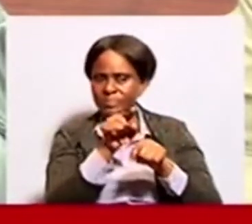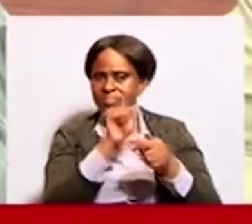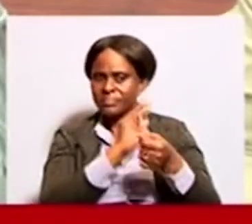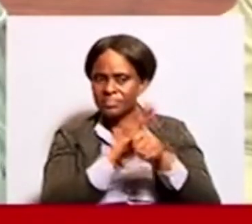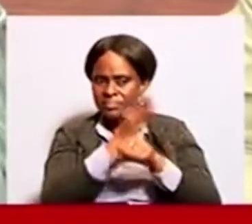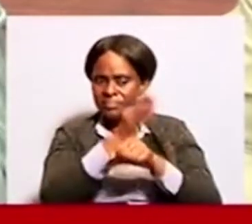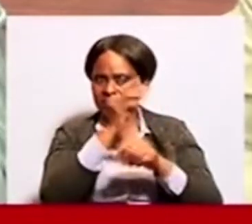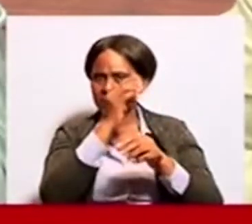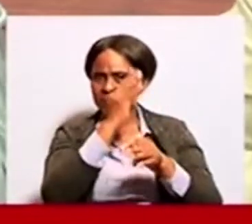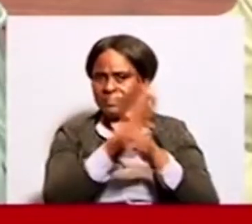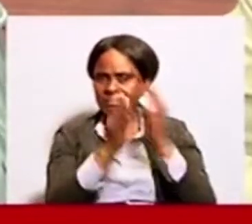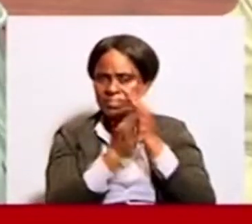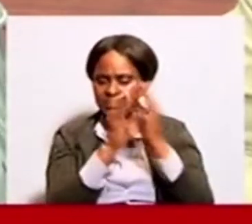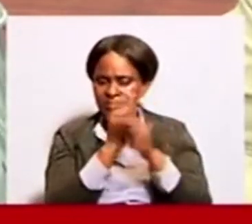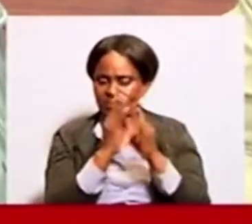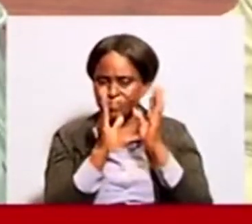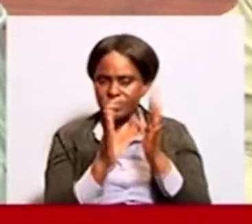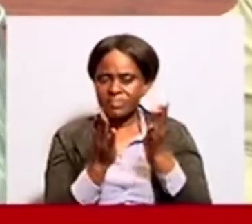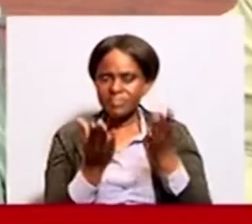the contractor